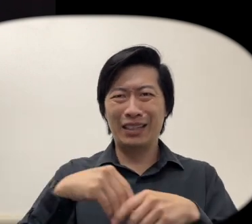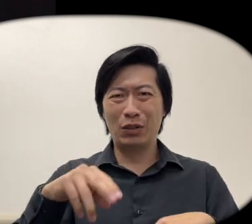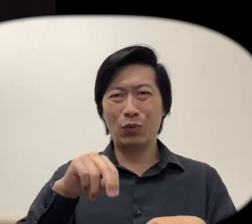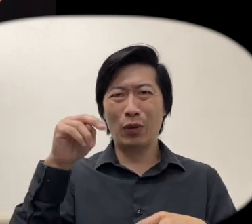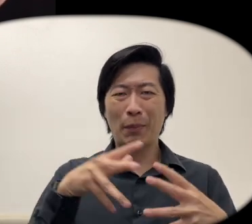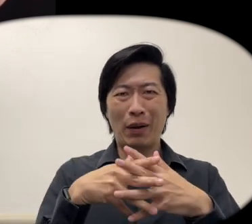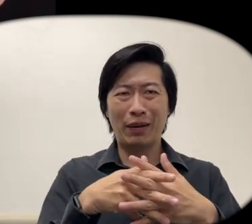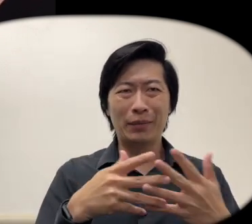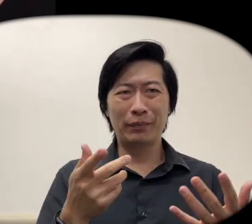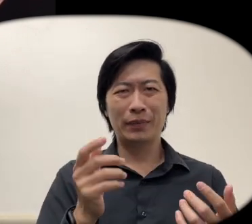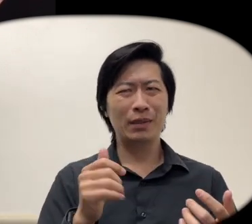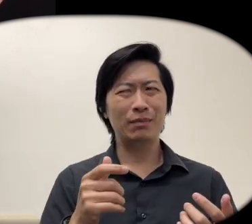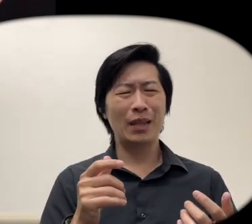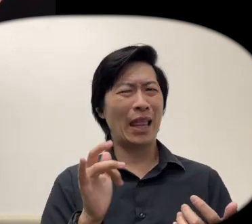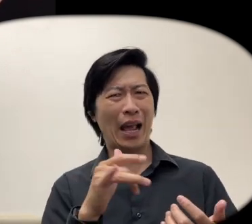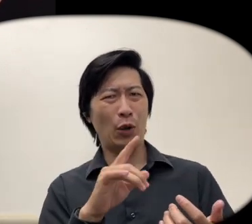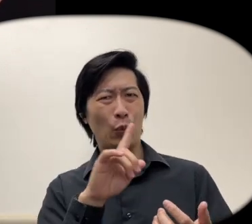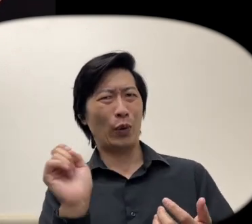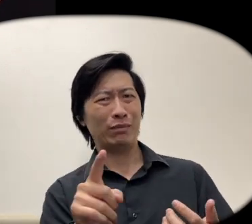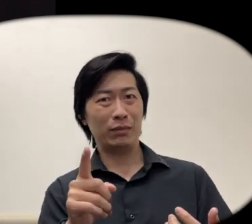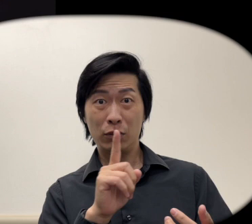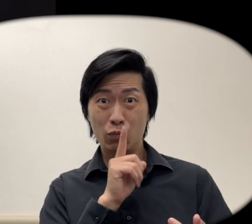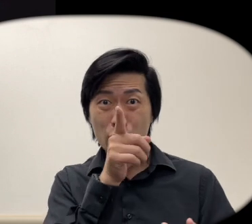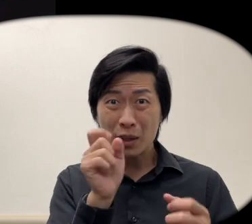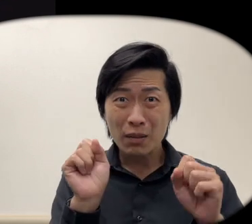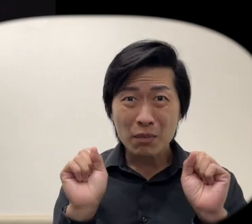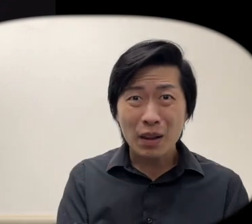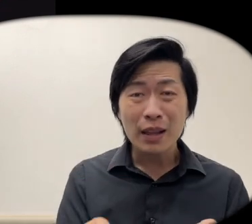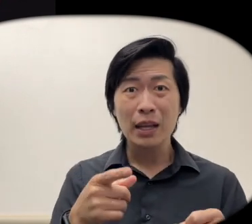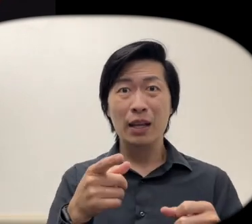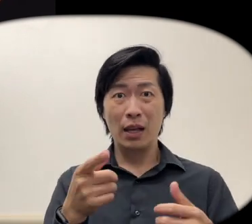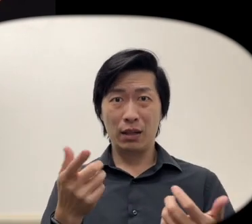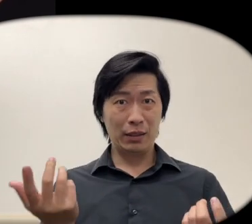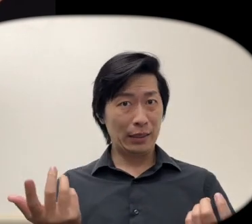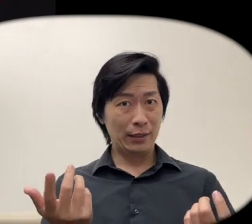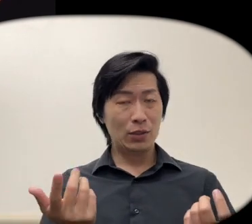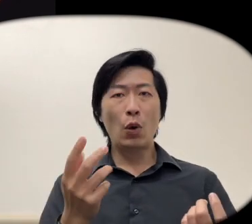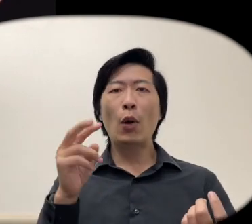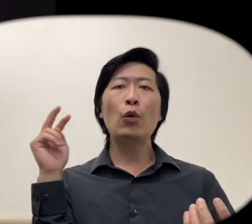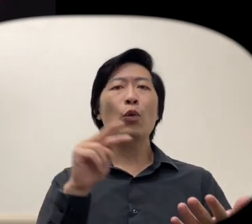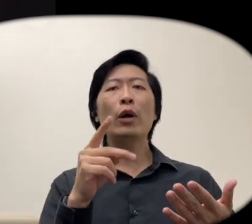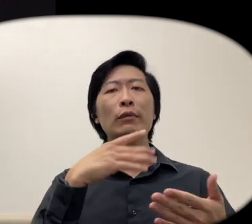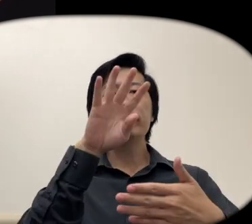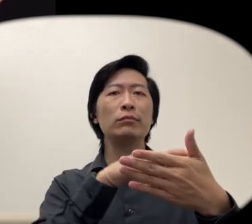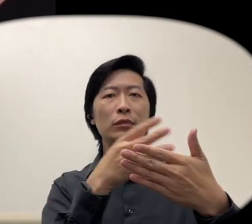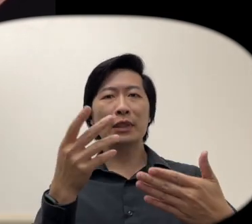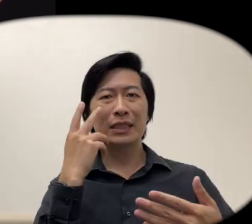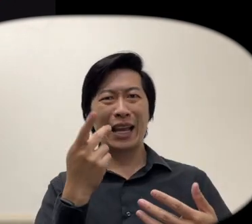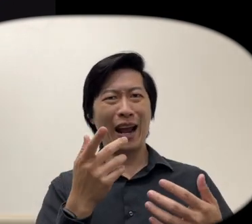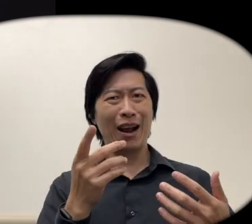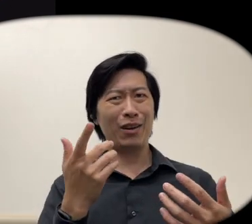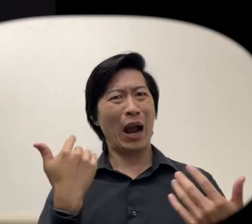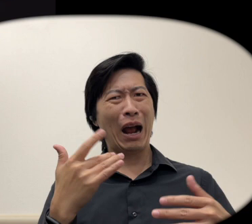question becomes, is this realistic? Is this something that can actually be achievable? To put it in a graphical perspective, just how ambitious this is, if we take